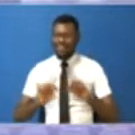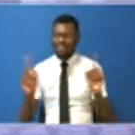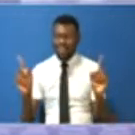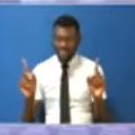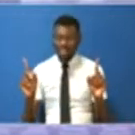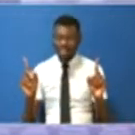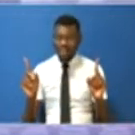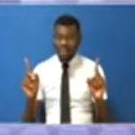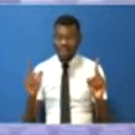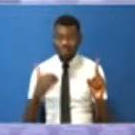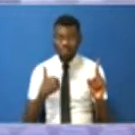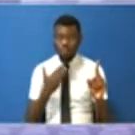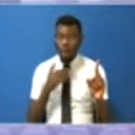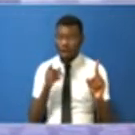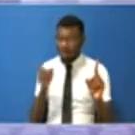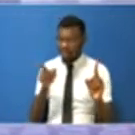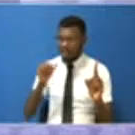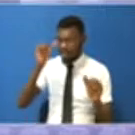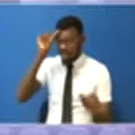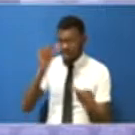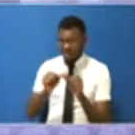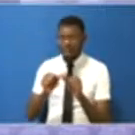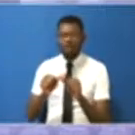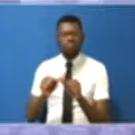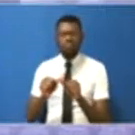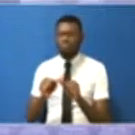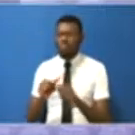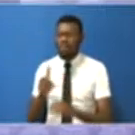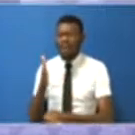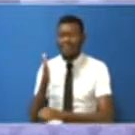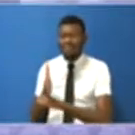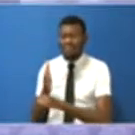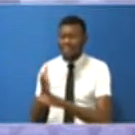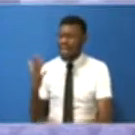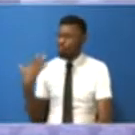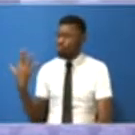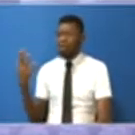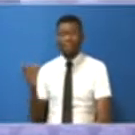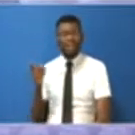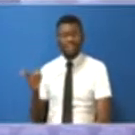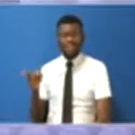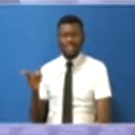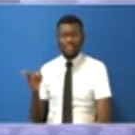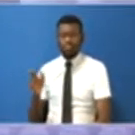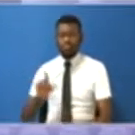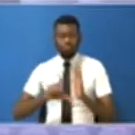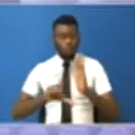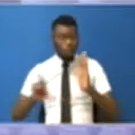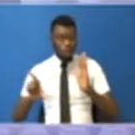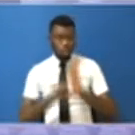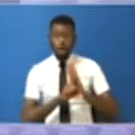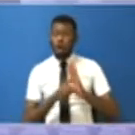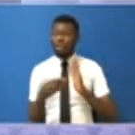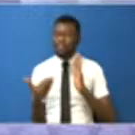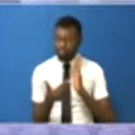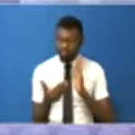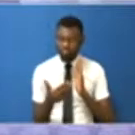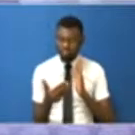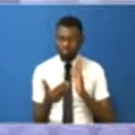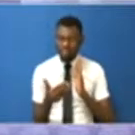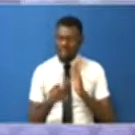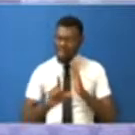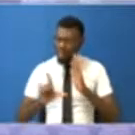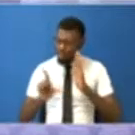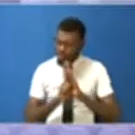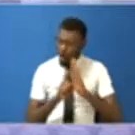in i want to remind him that uttering a false document is one of the laws in this country that does not it is